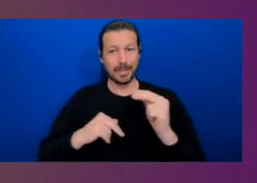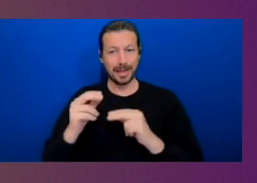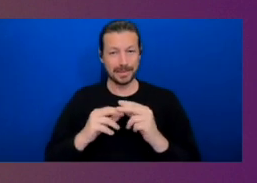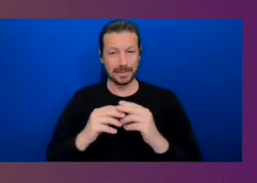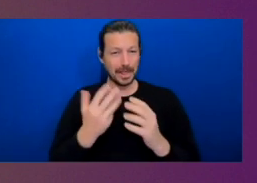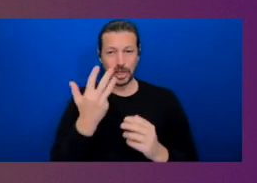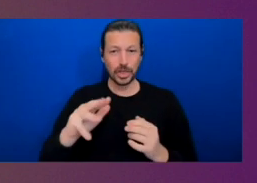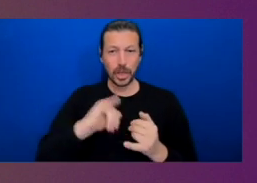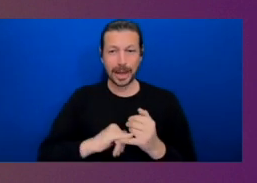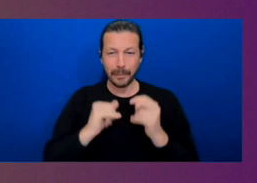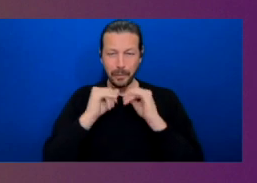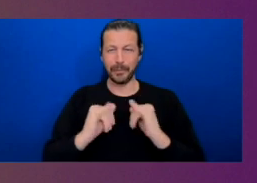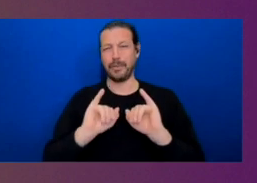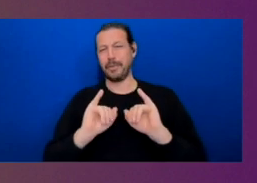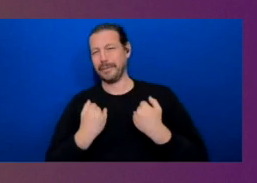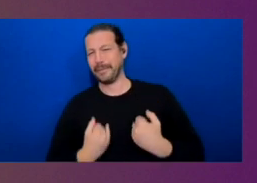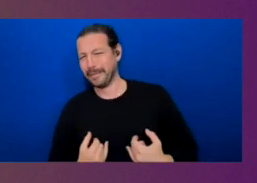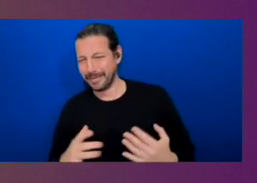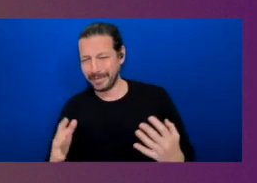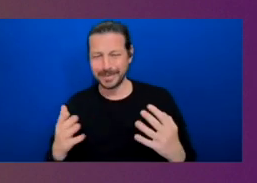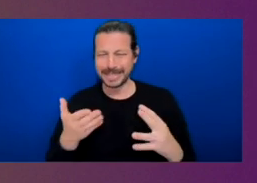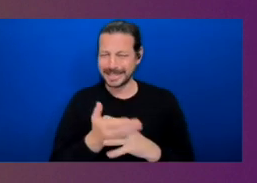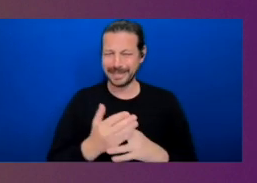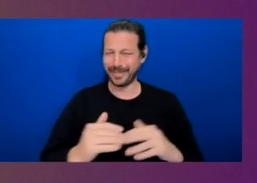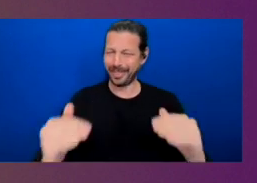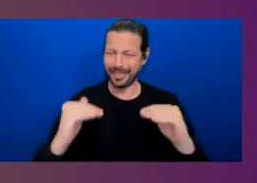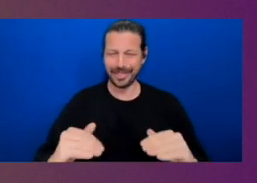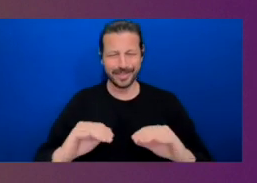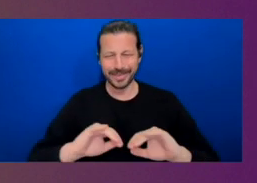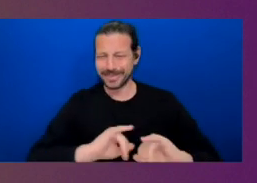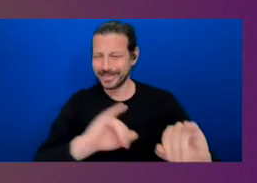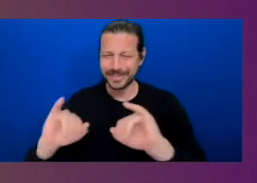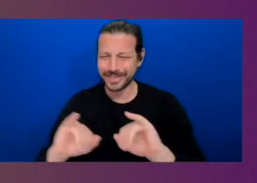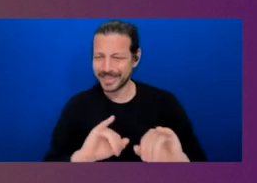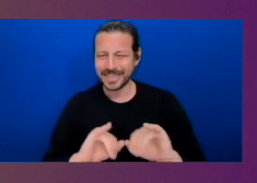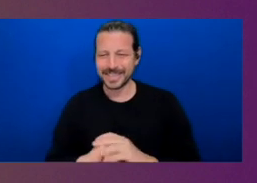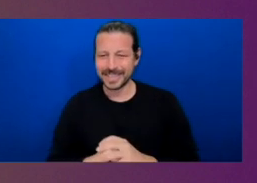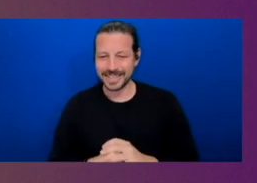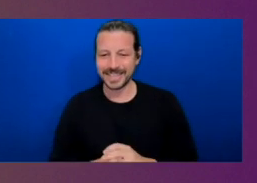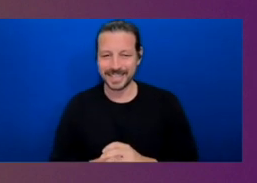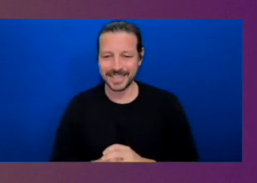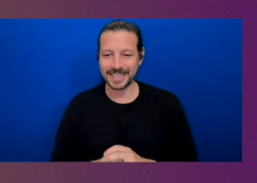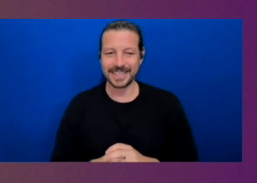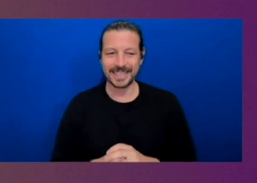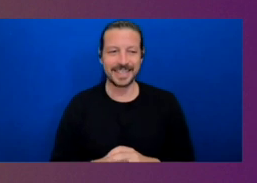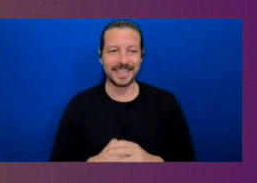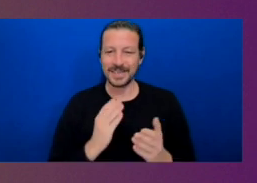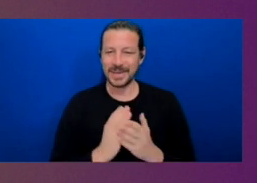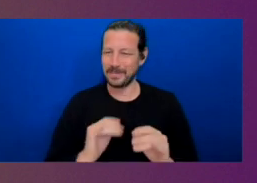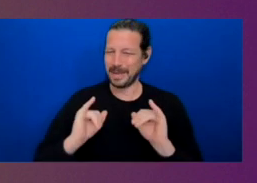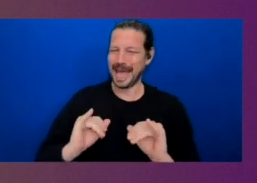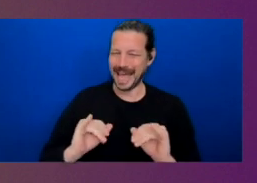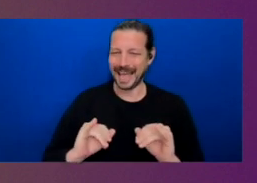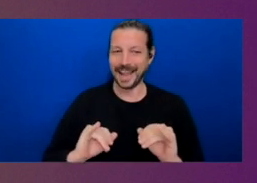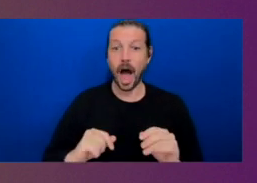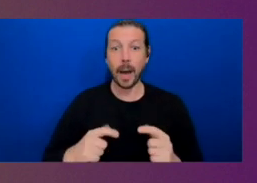Just all the accessibility nightmares, all in one marquee website. a lot, Christine said. As Christine said, not